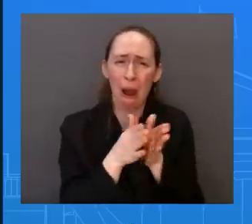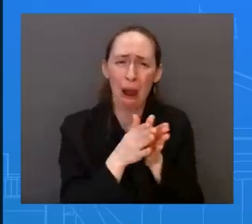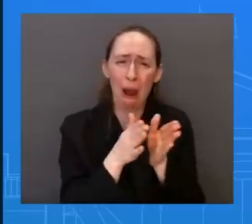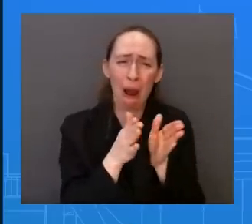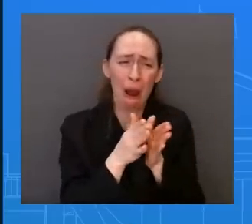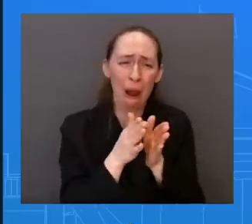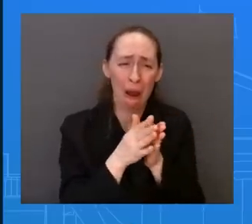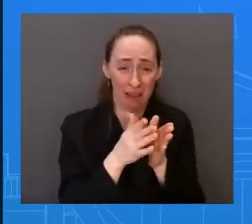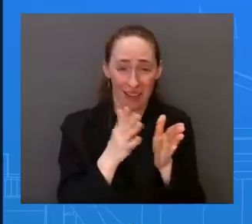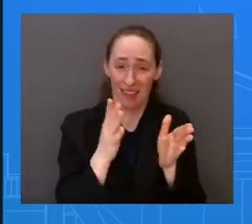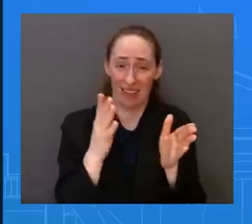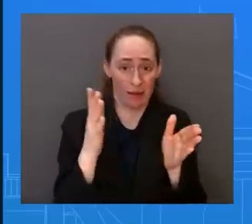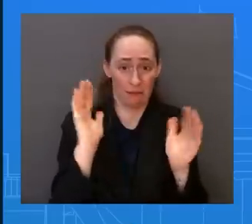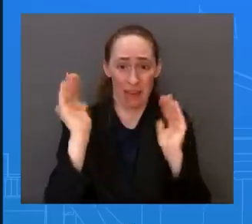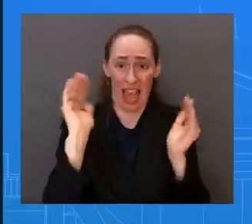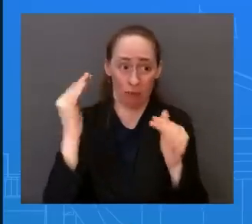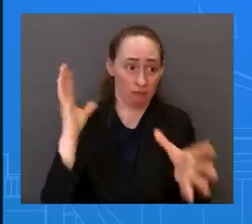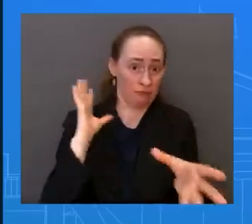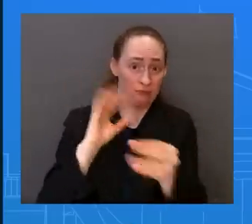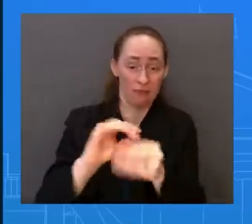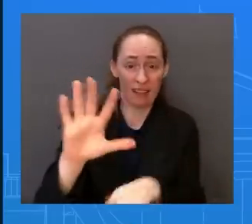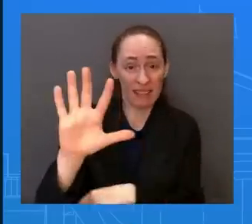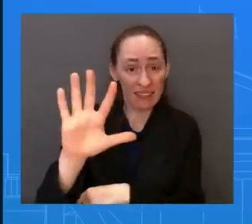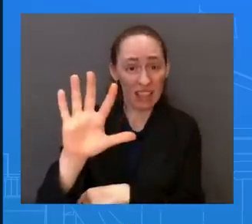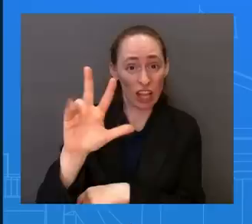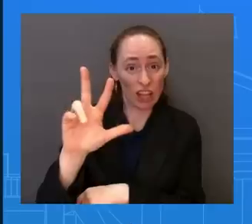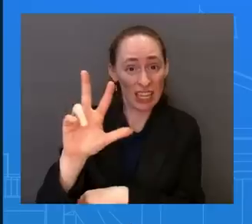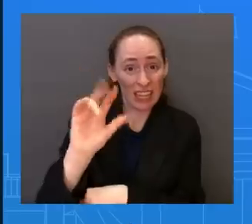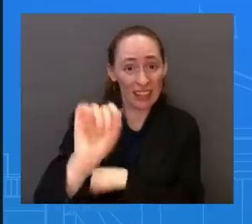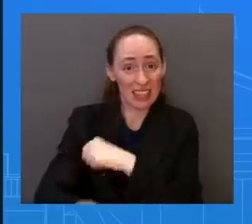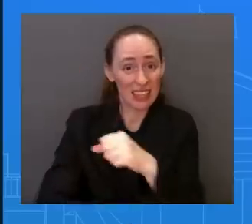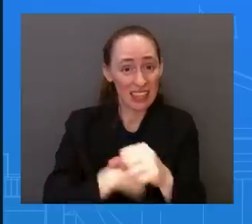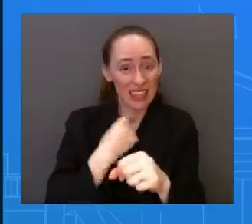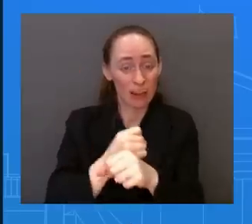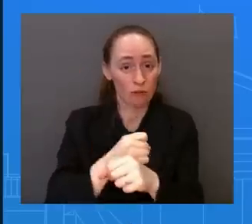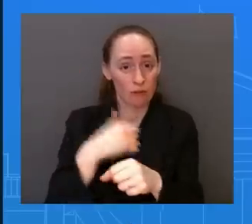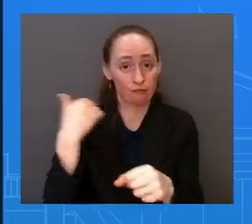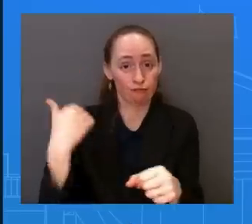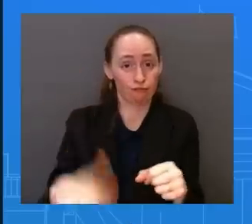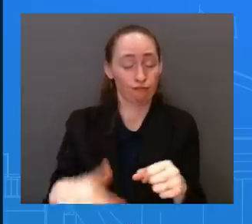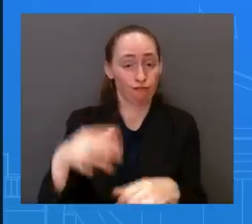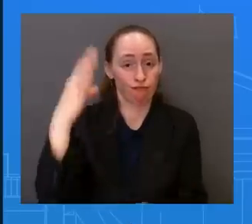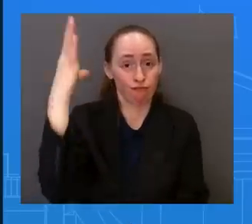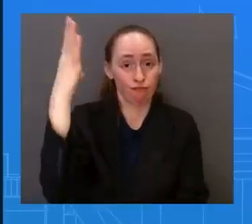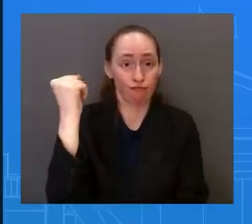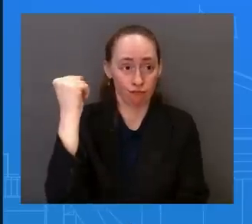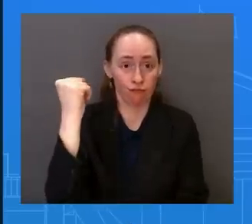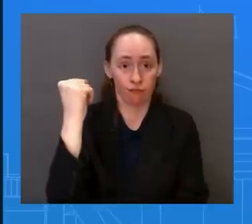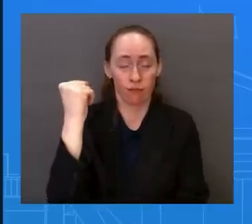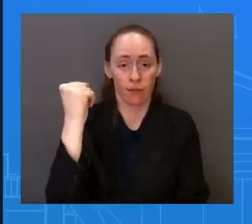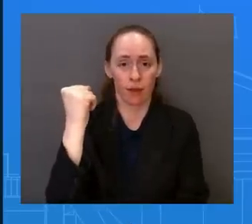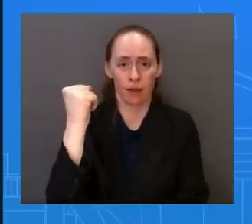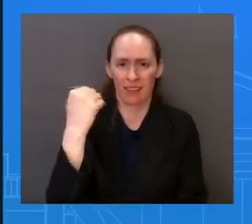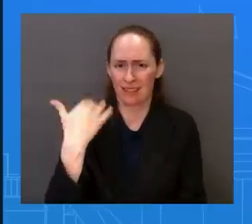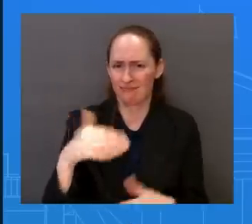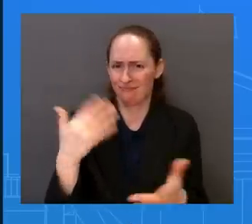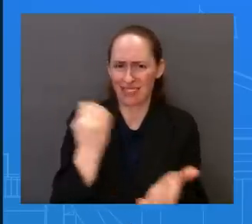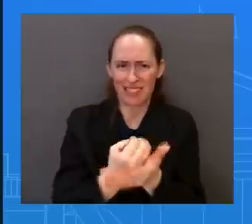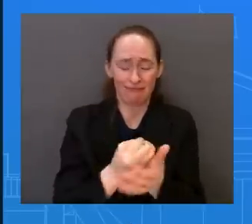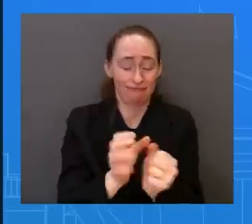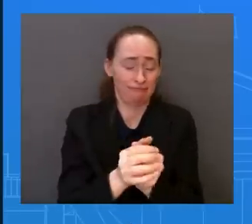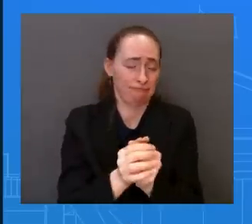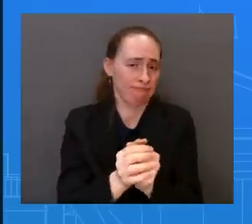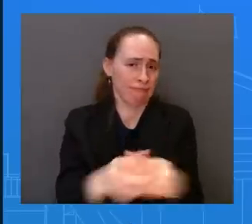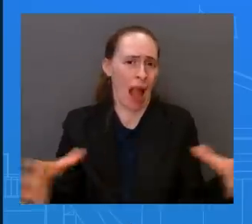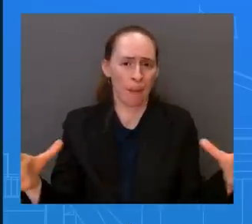see that in historic progress in an equitable recovery. You see that in the wage growth that we have